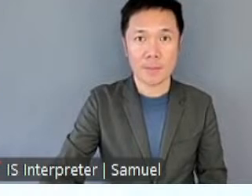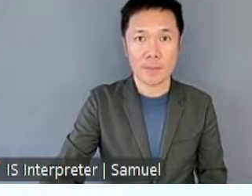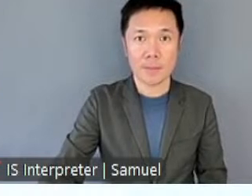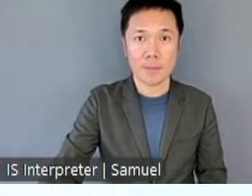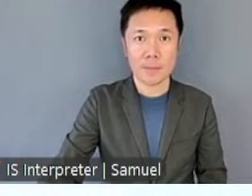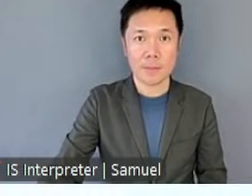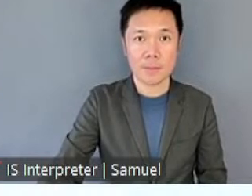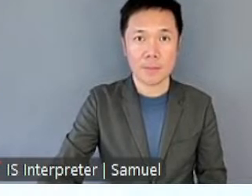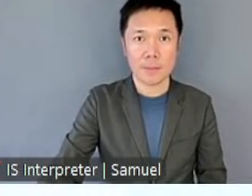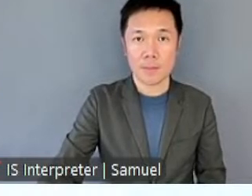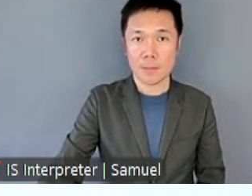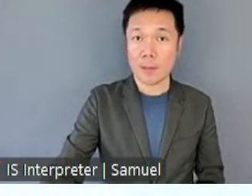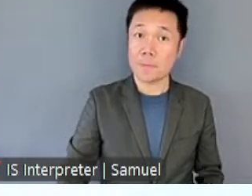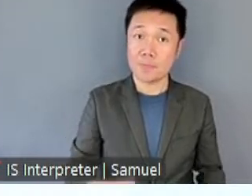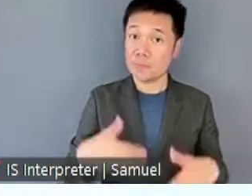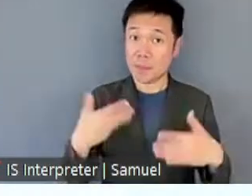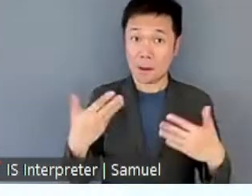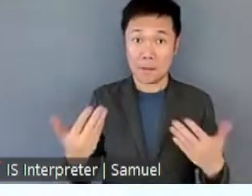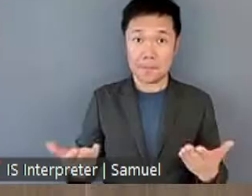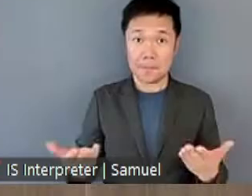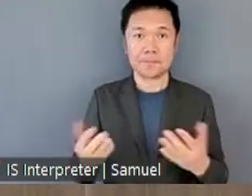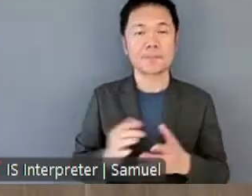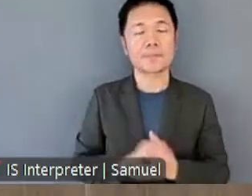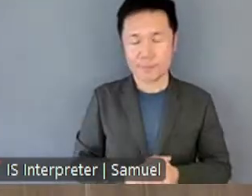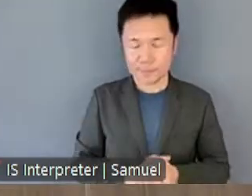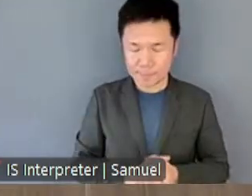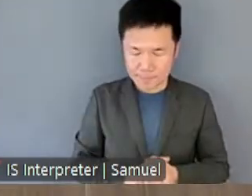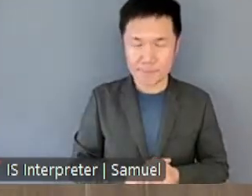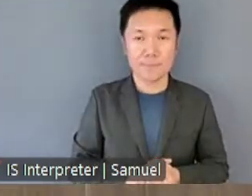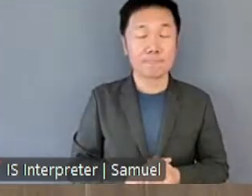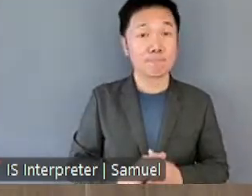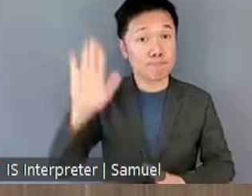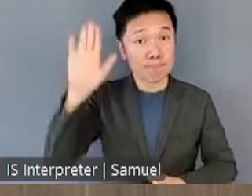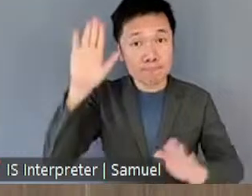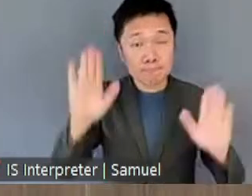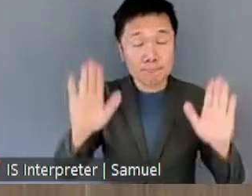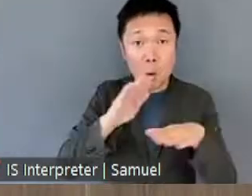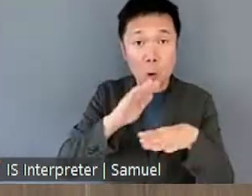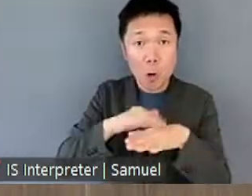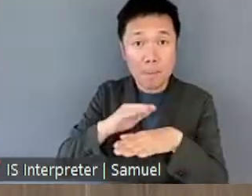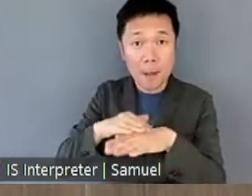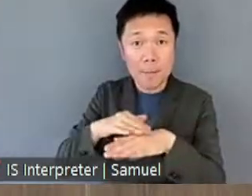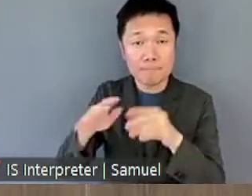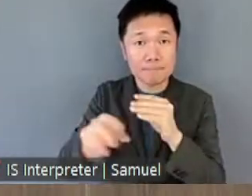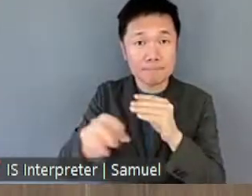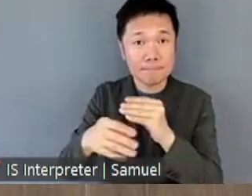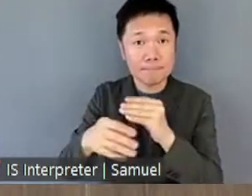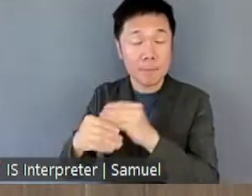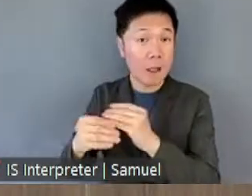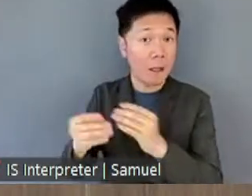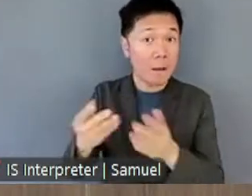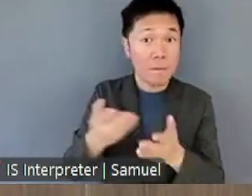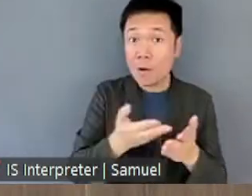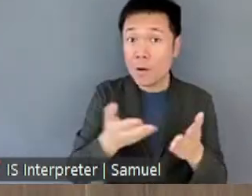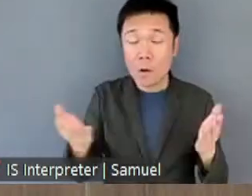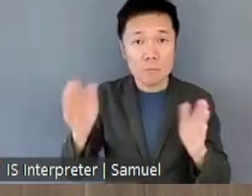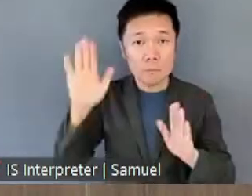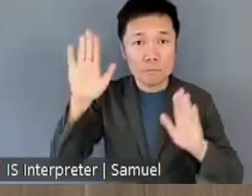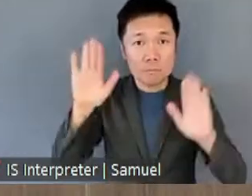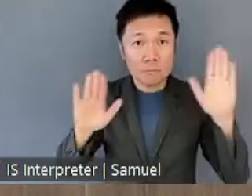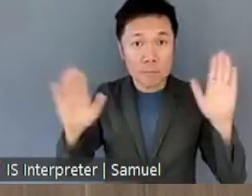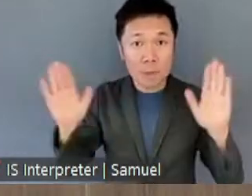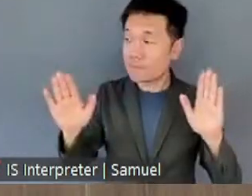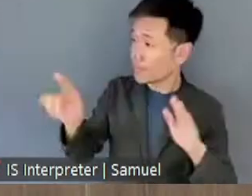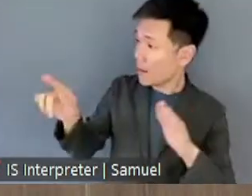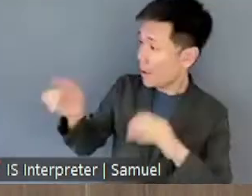Okay, so at this point, may I ask if there are any other comments to be made by any of the delegations?